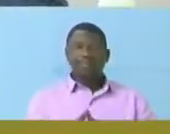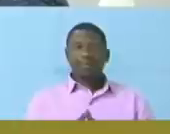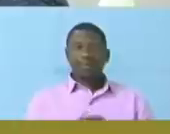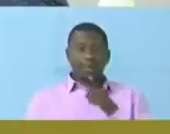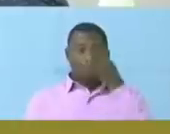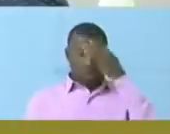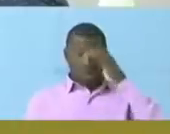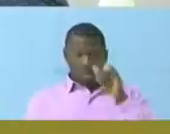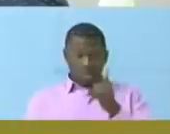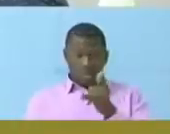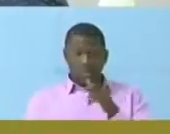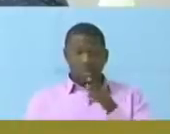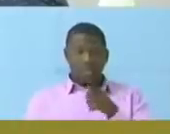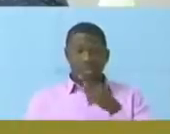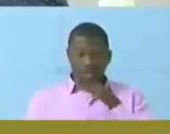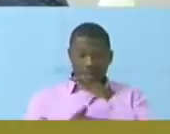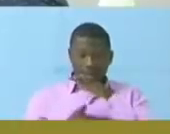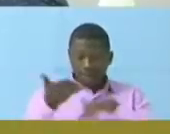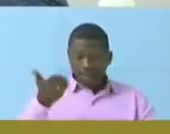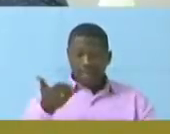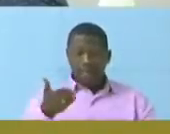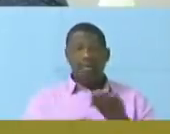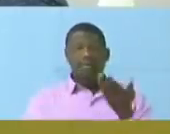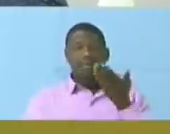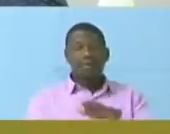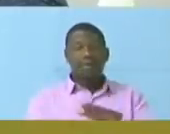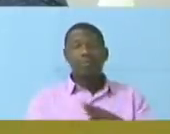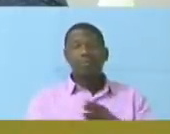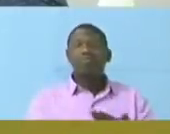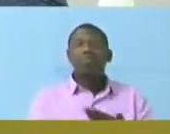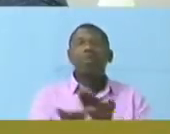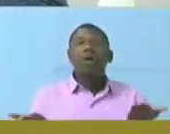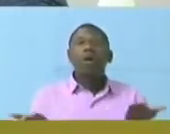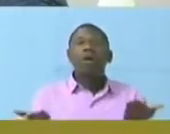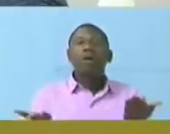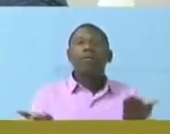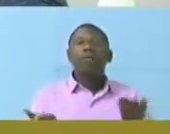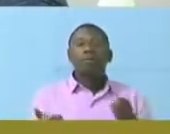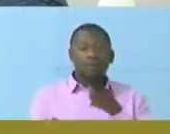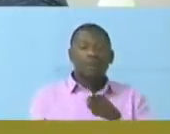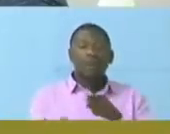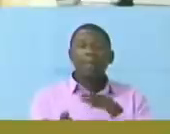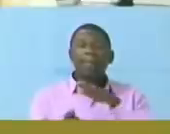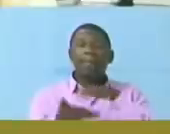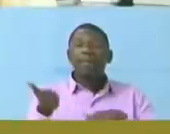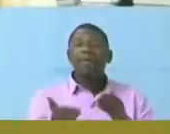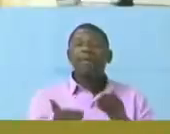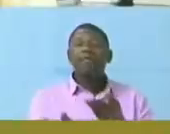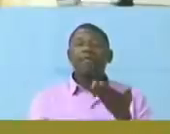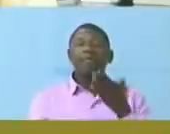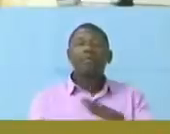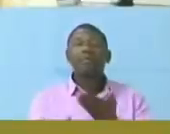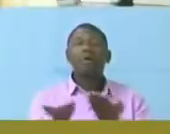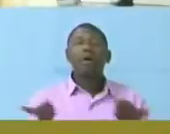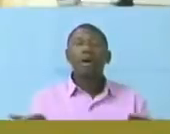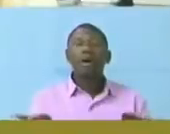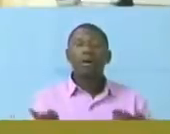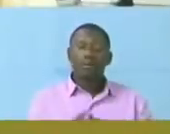You would agree that this is a document from where? State House, isn't it? Mansala State House. Yeah. Okay. From